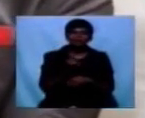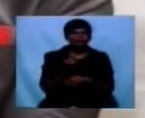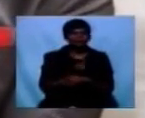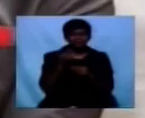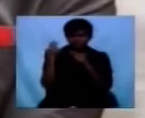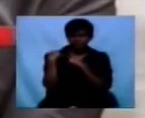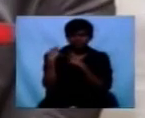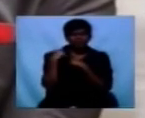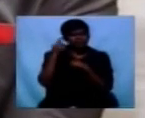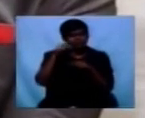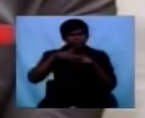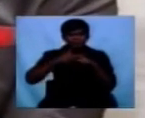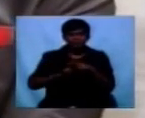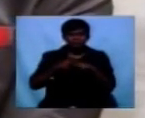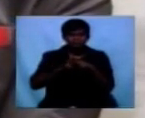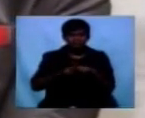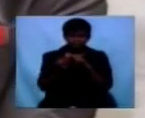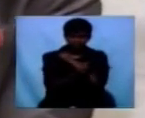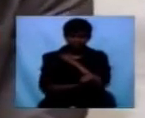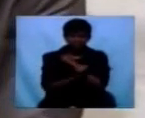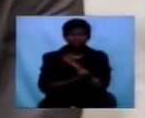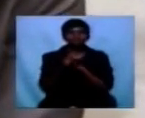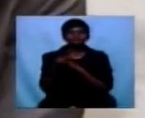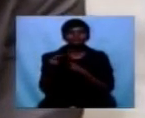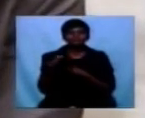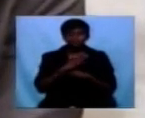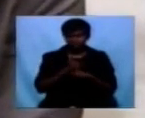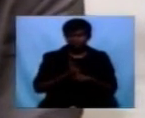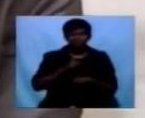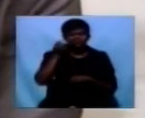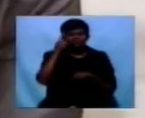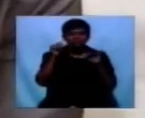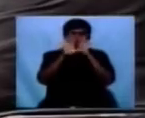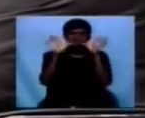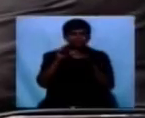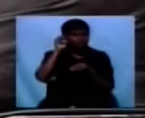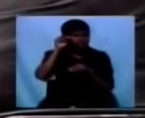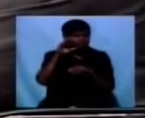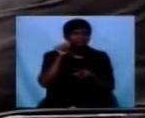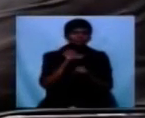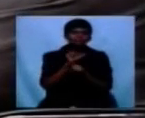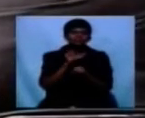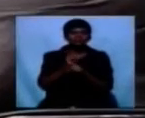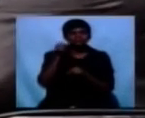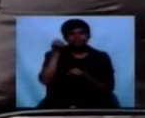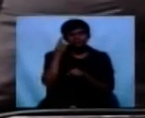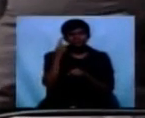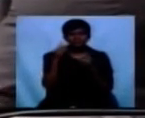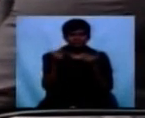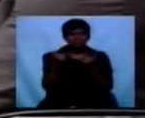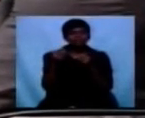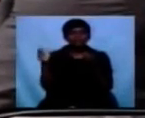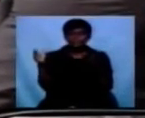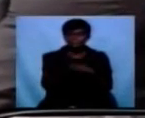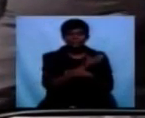responsible for maintenance of state properties, of course I understand that the minister responsible for works and supply now will be the